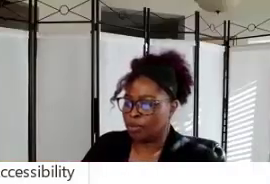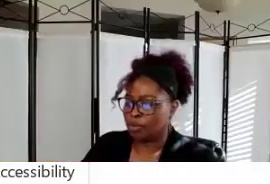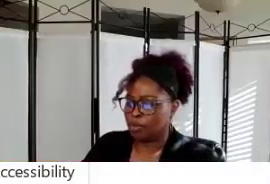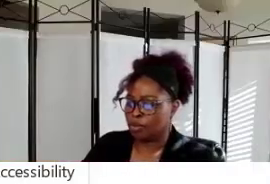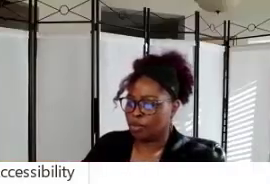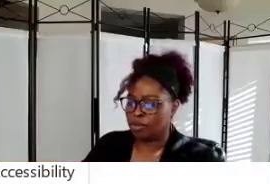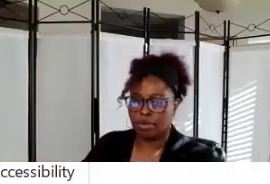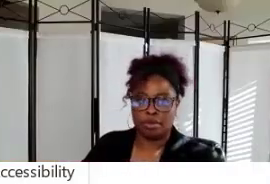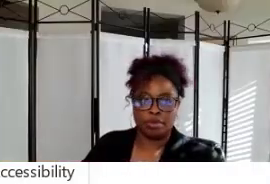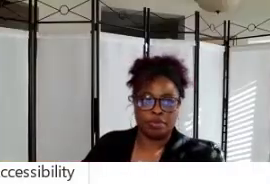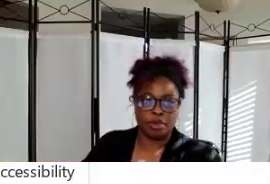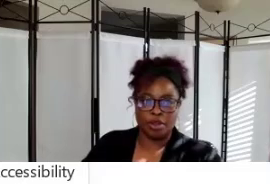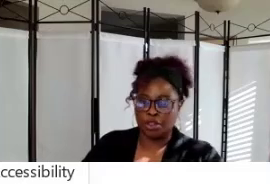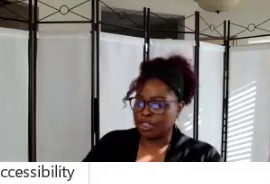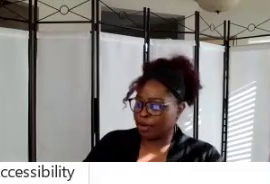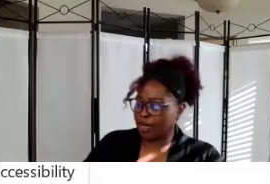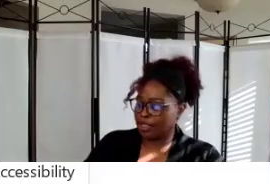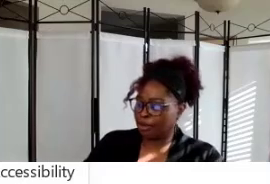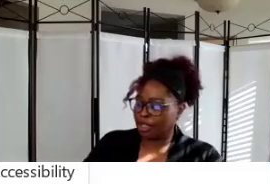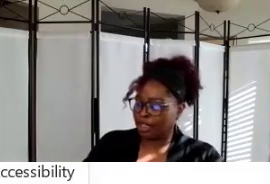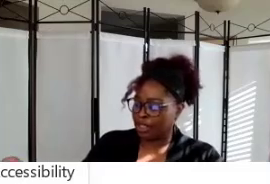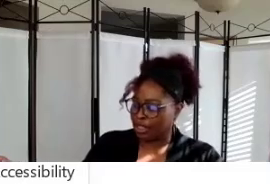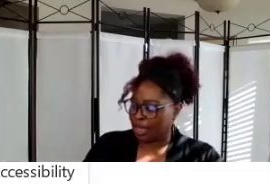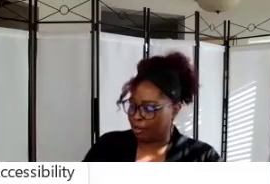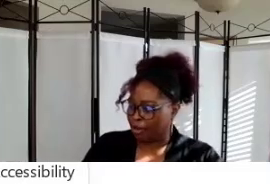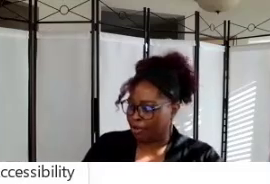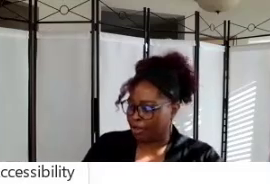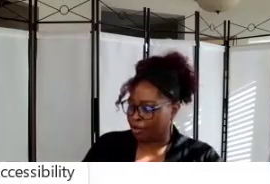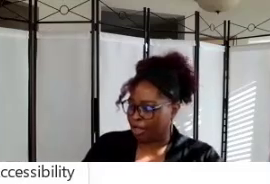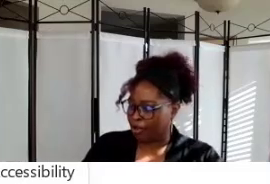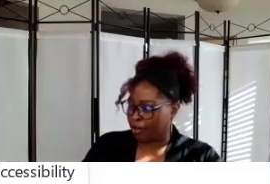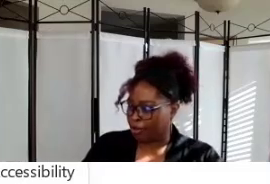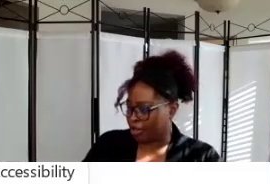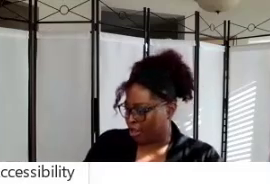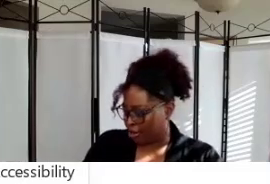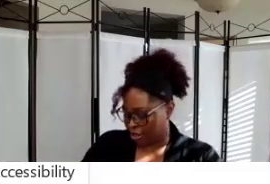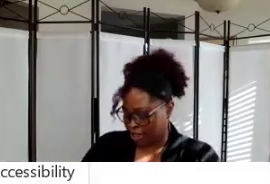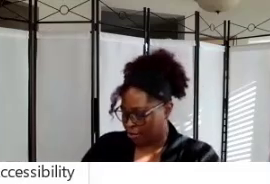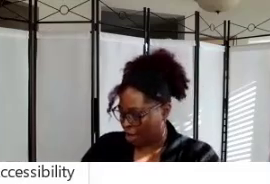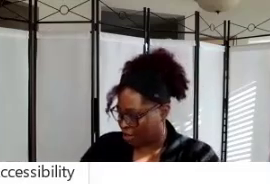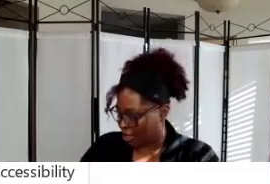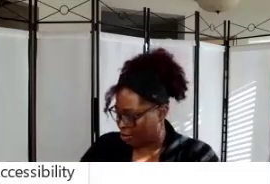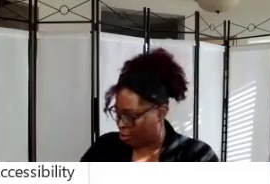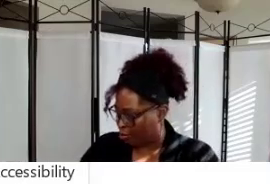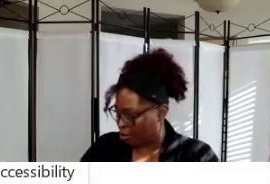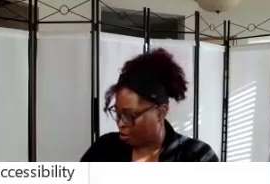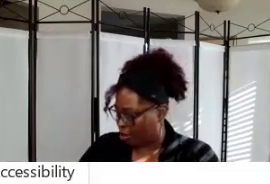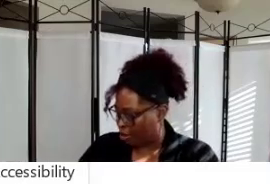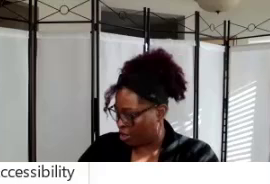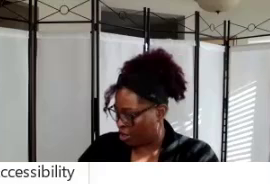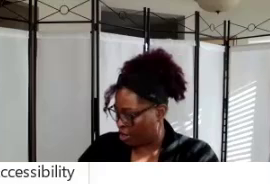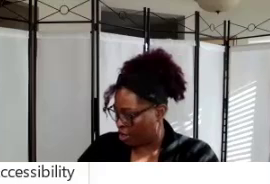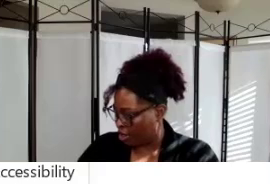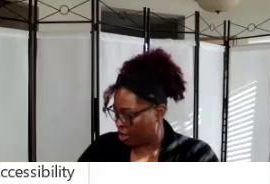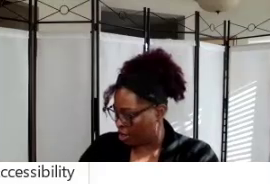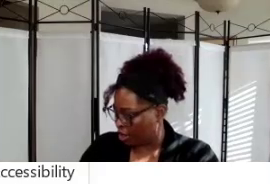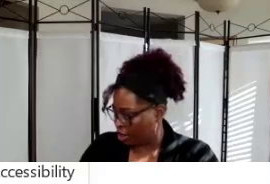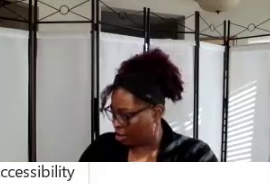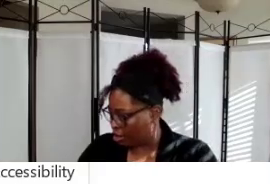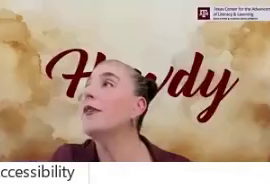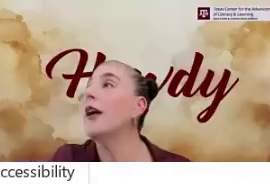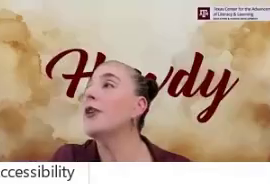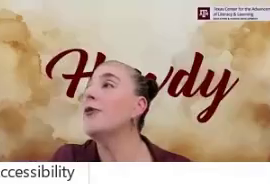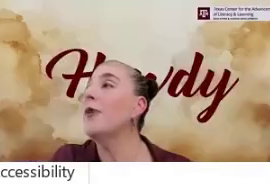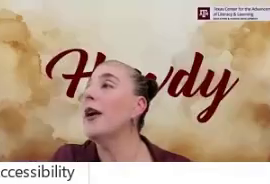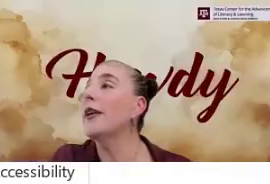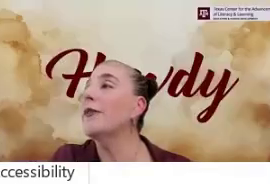Go ahead, Maxine. I know you're Okay. trying to say I was something. gonna say, when I double clicked on the name of it in the reading order, then a text box came open.